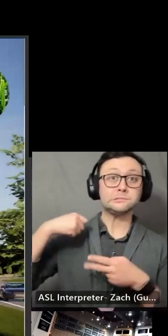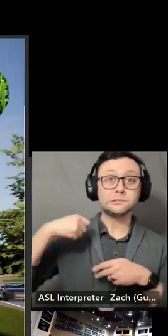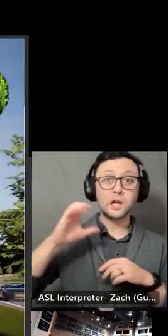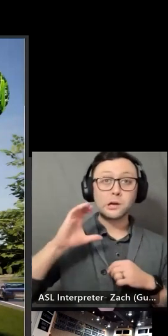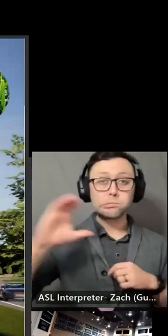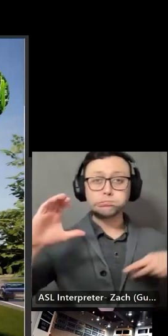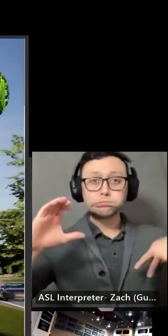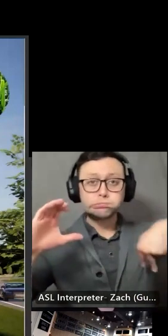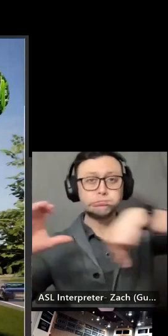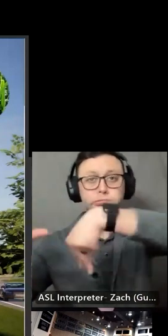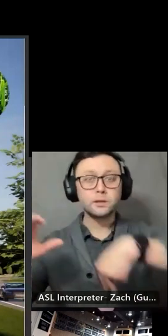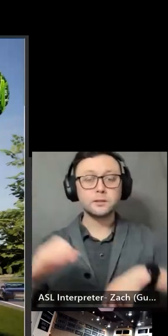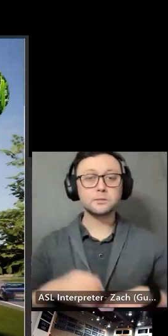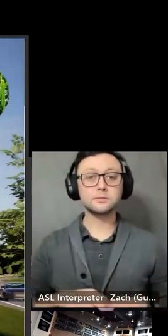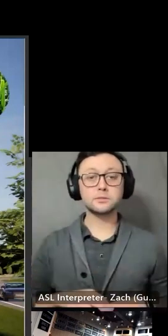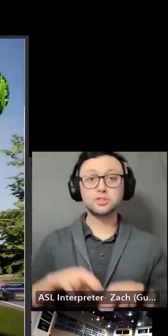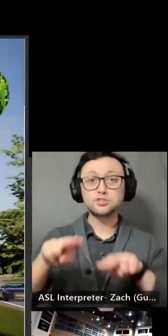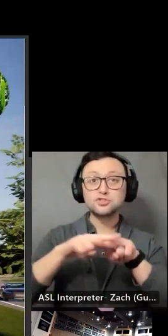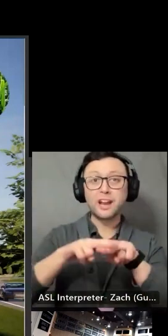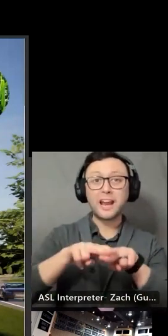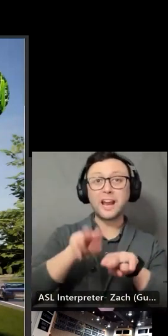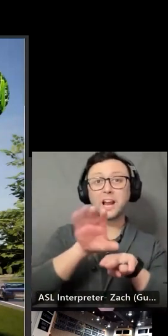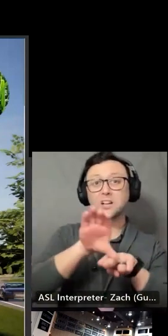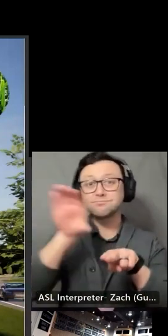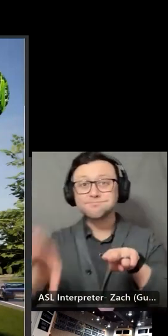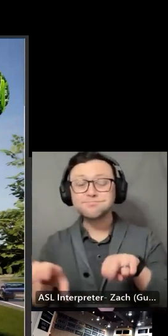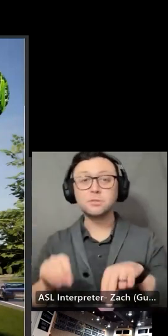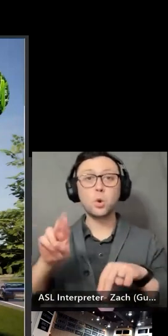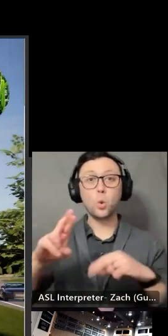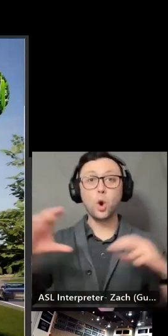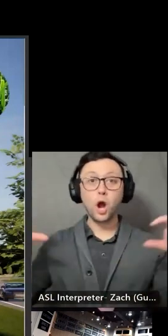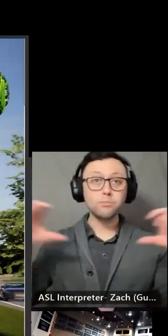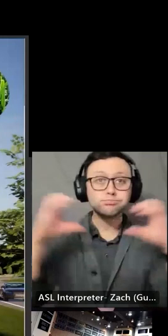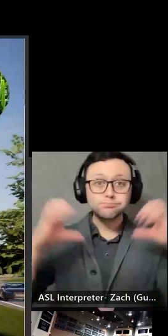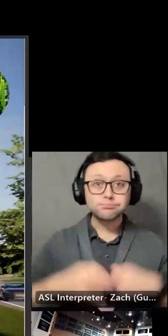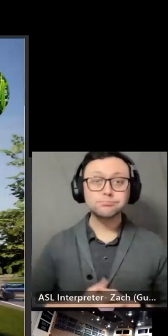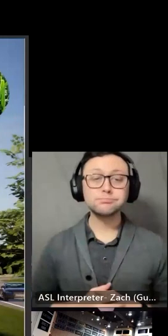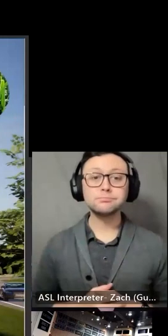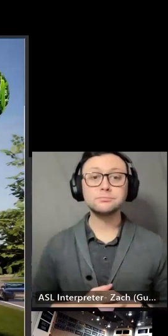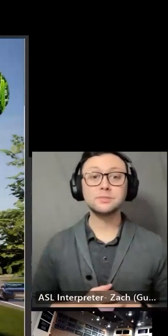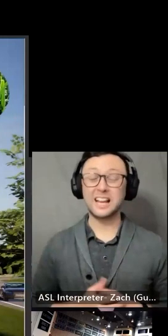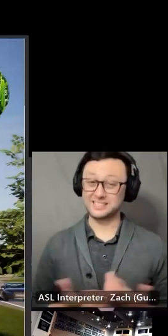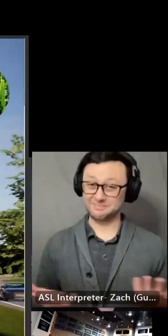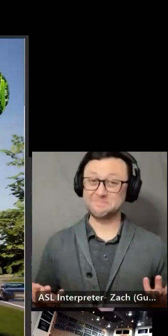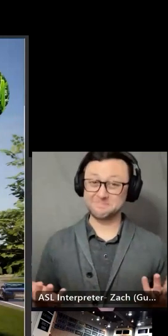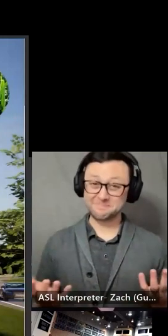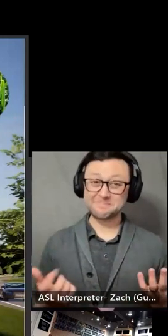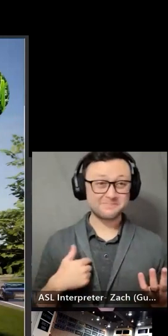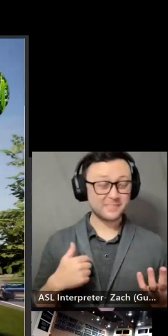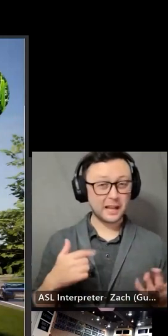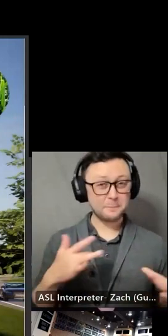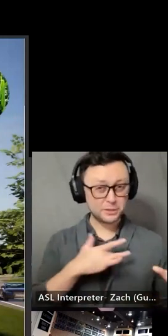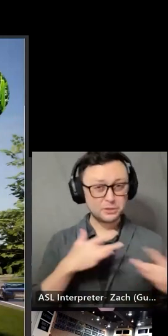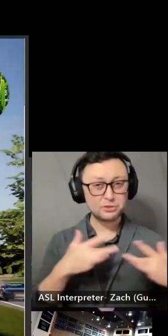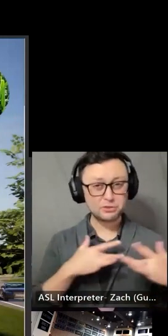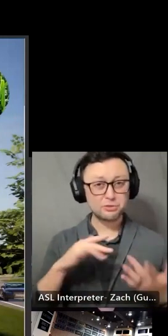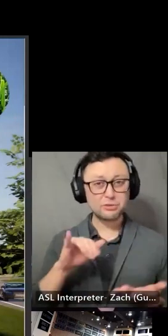trolleys are running off tracks or crashing into one another. I'm really concerned that it's not so much